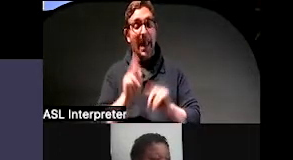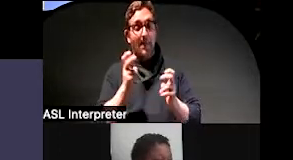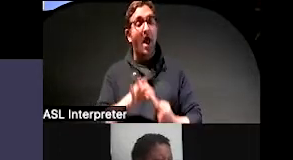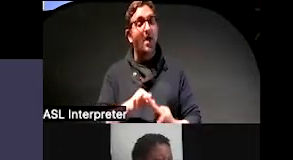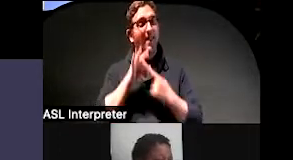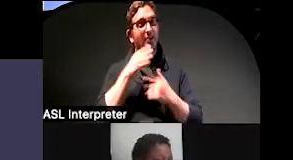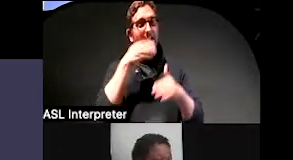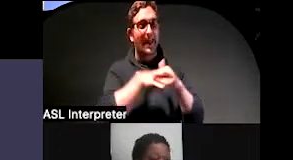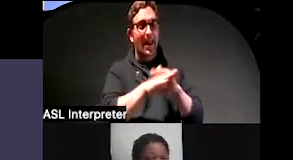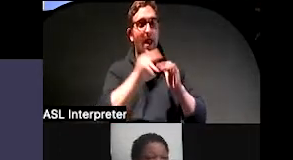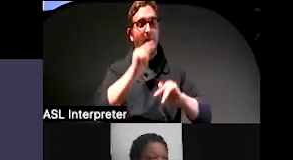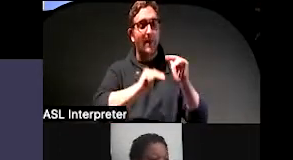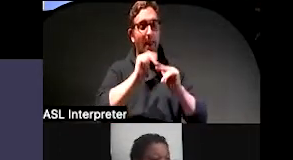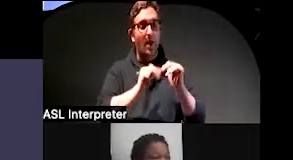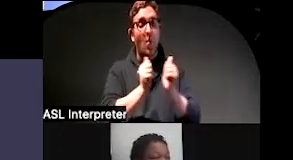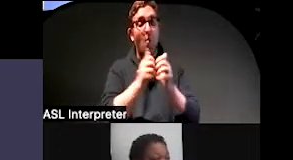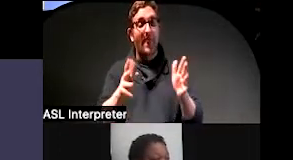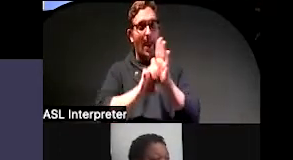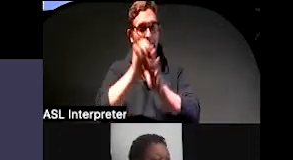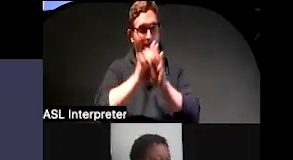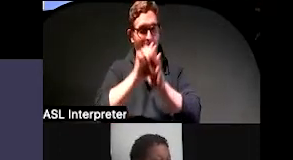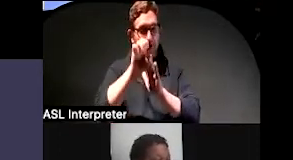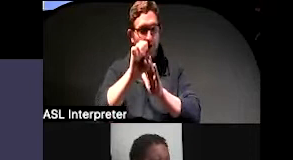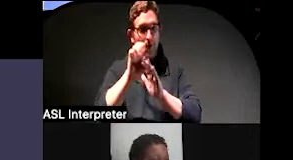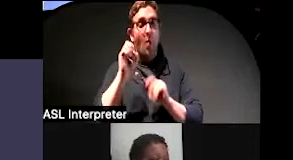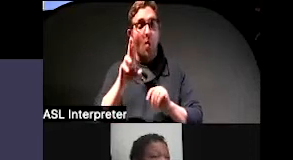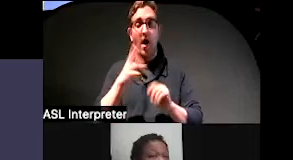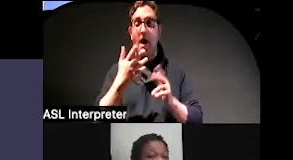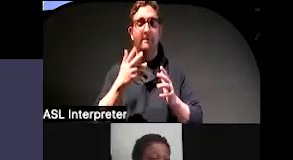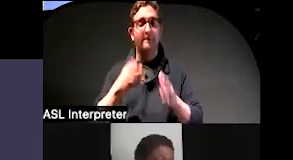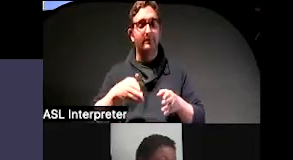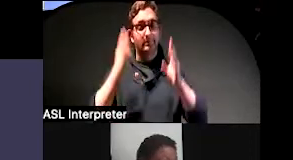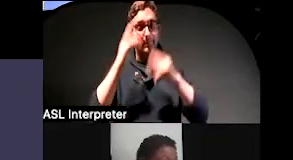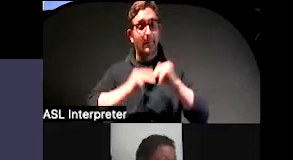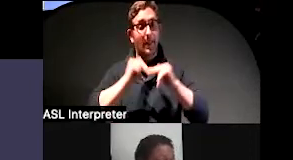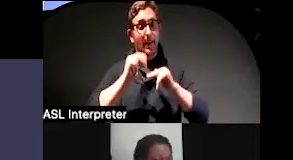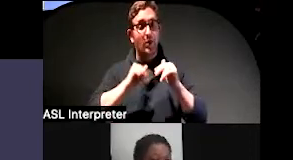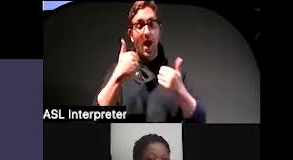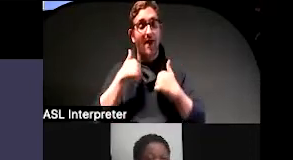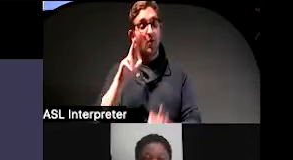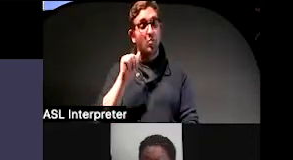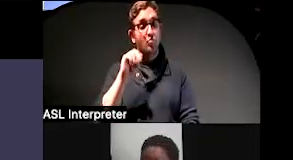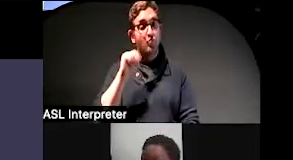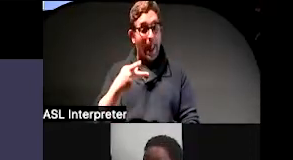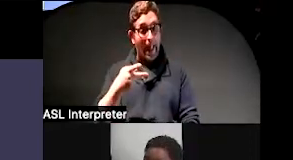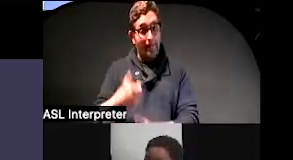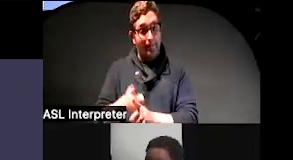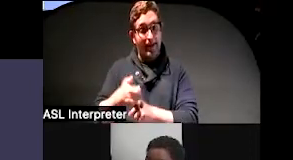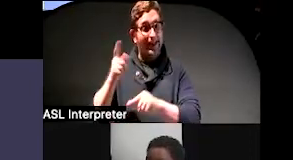have elevators, or a building that they can't have ramps in which they can't even enter. And so that's